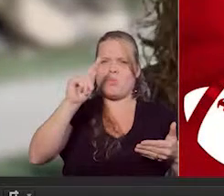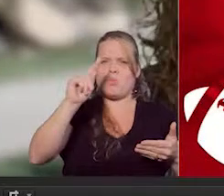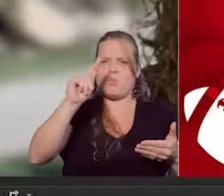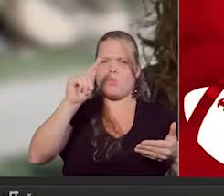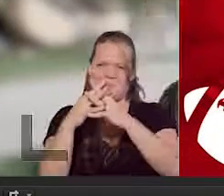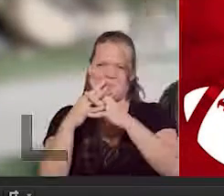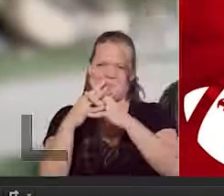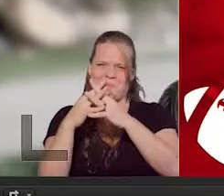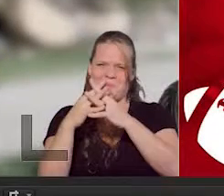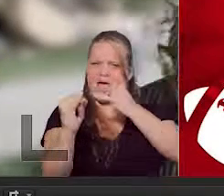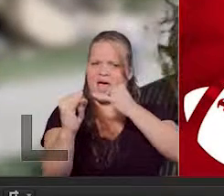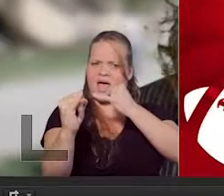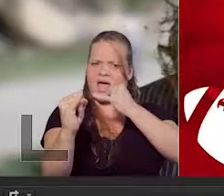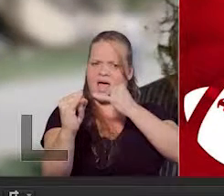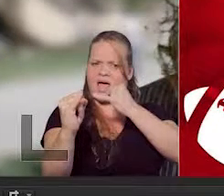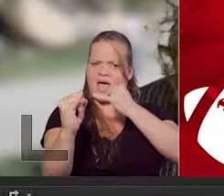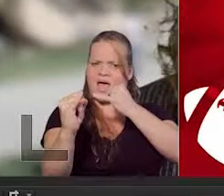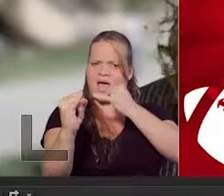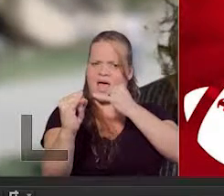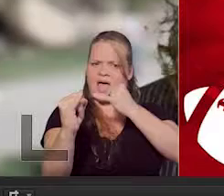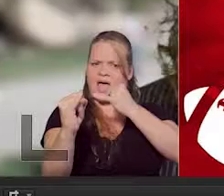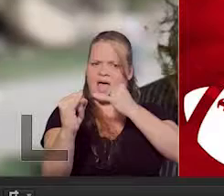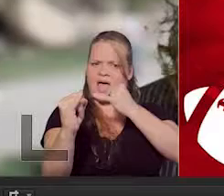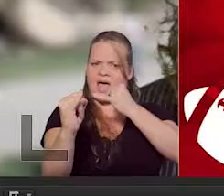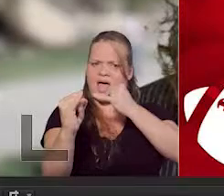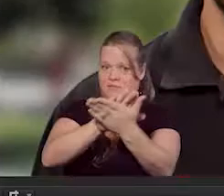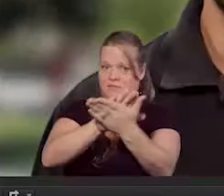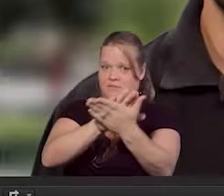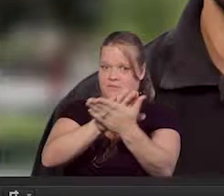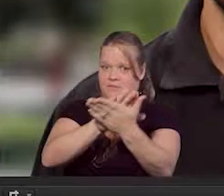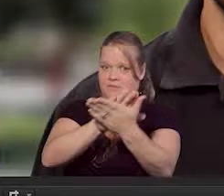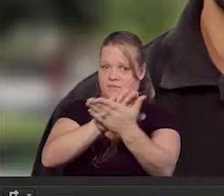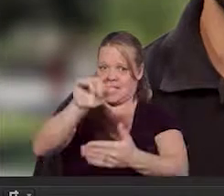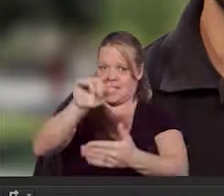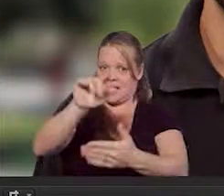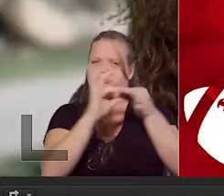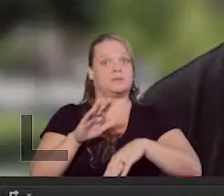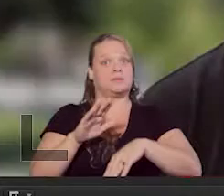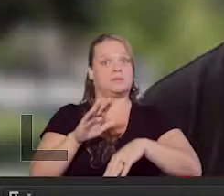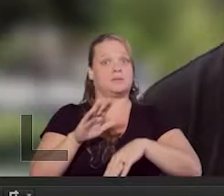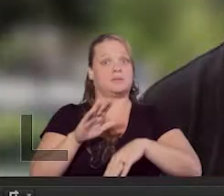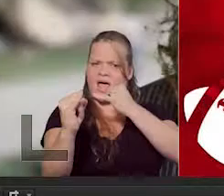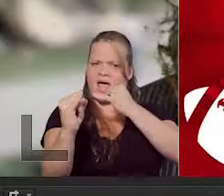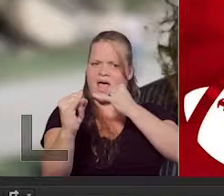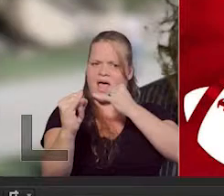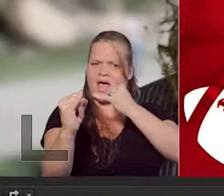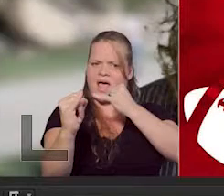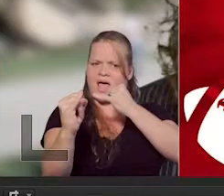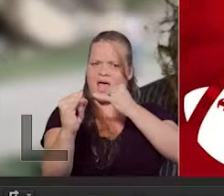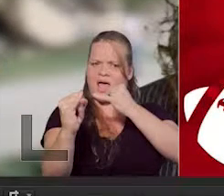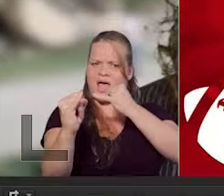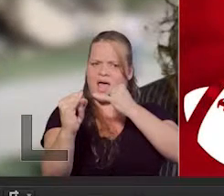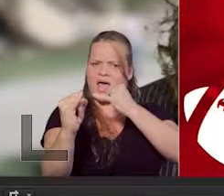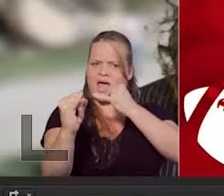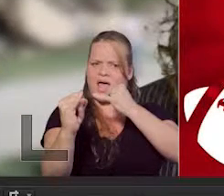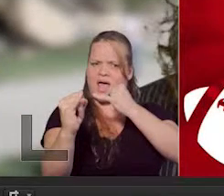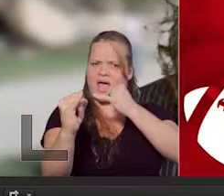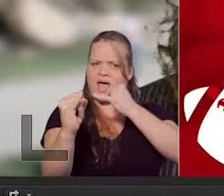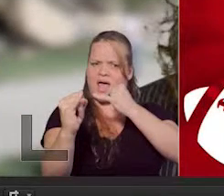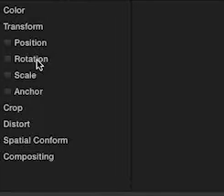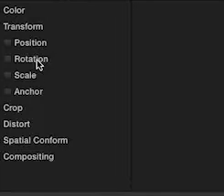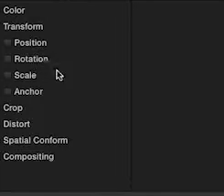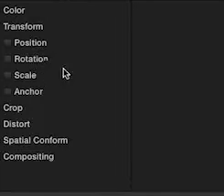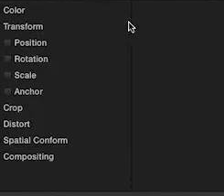reposition this by copying and pasting